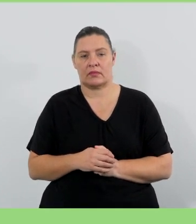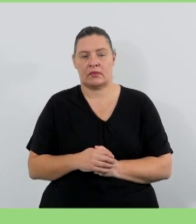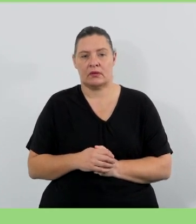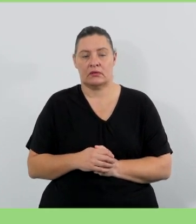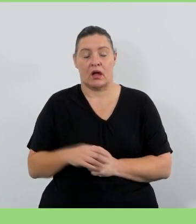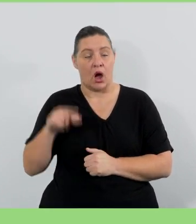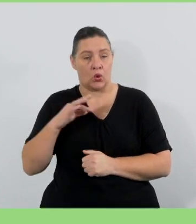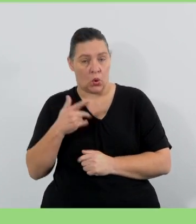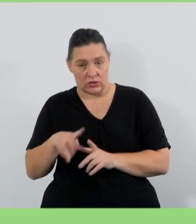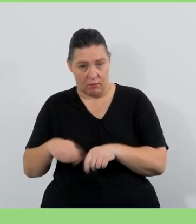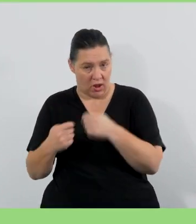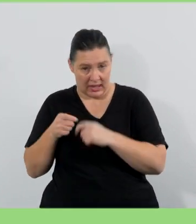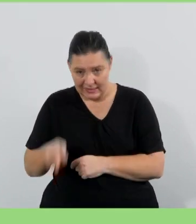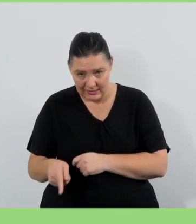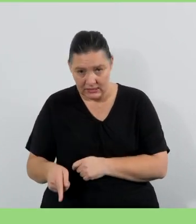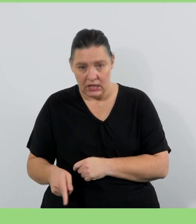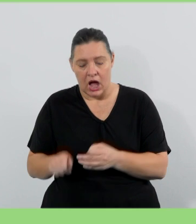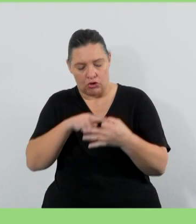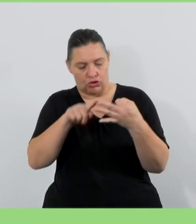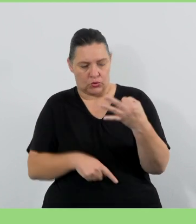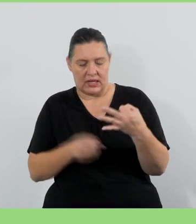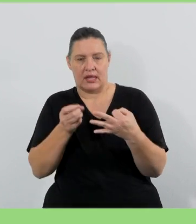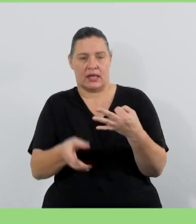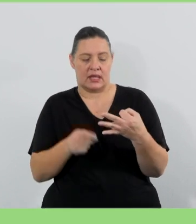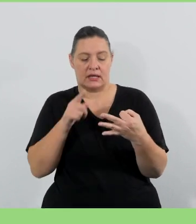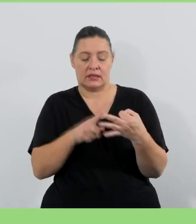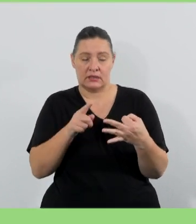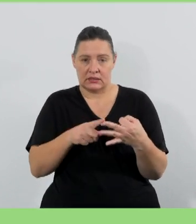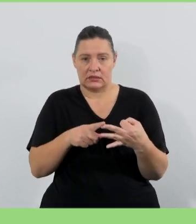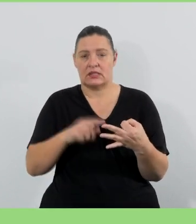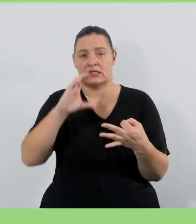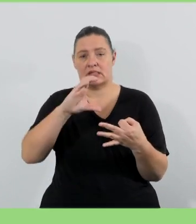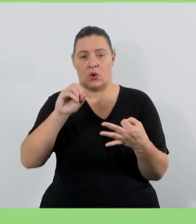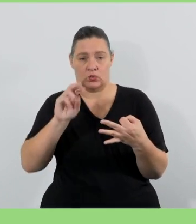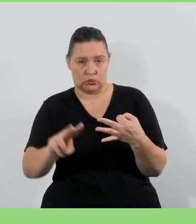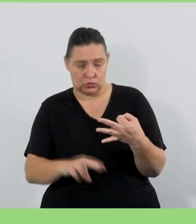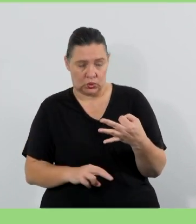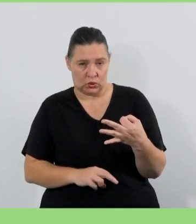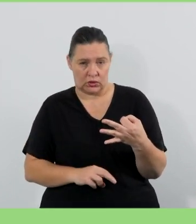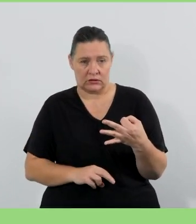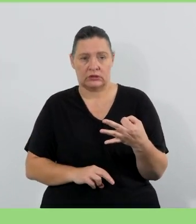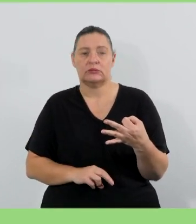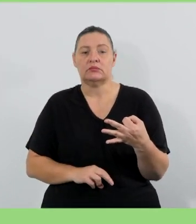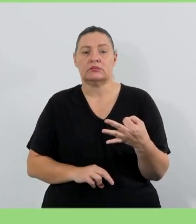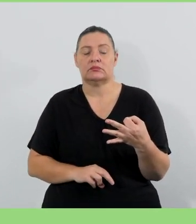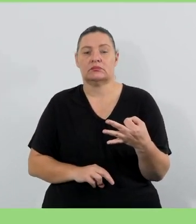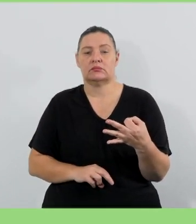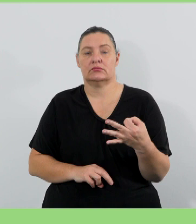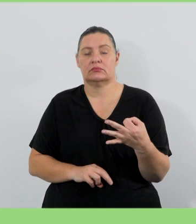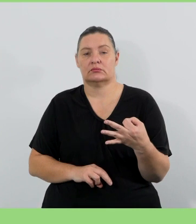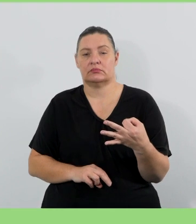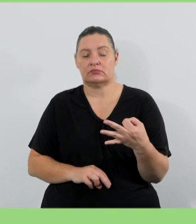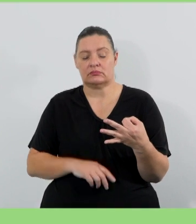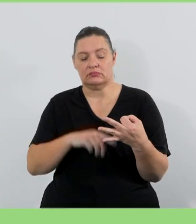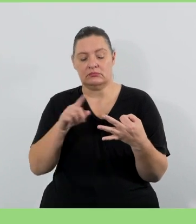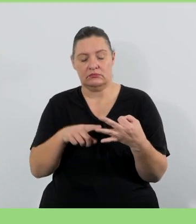And when the glucose is broken down, 3 things are released. The first one is carbon dioxide. That is one of the things that are